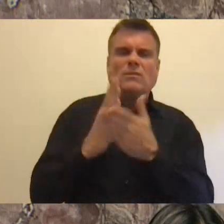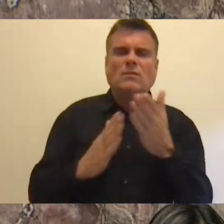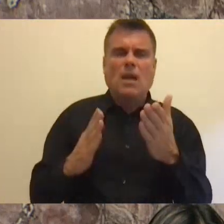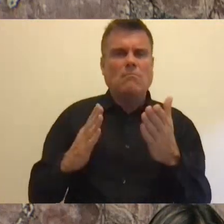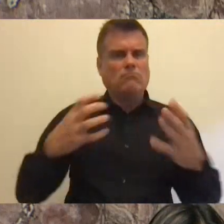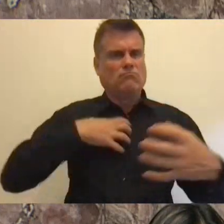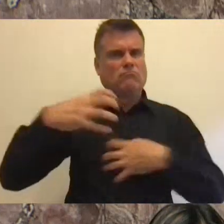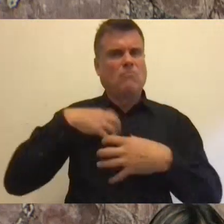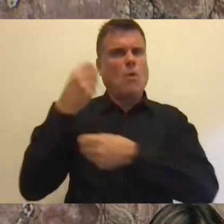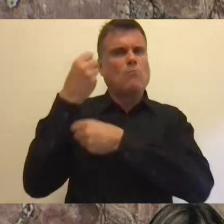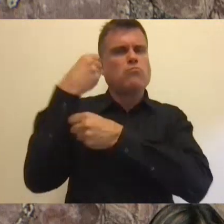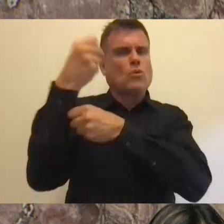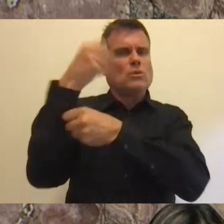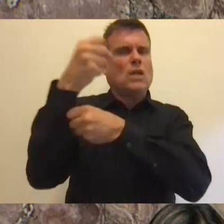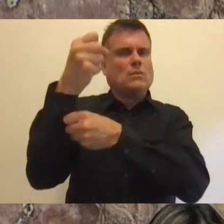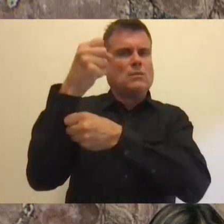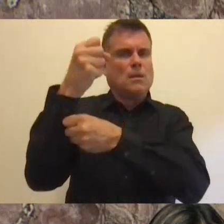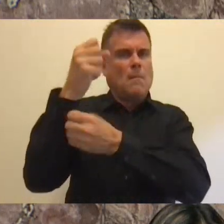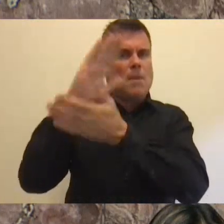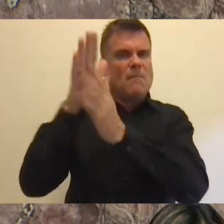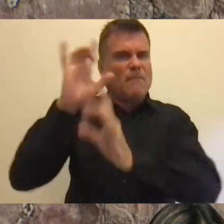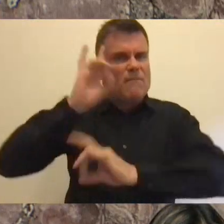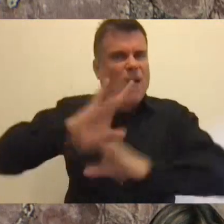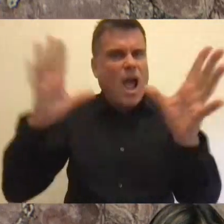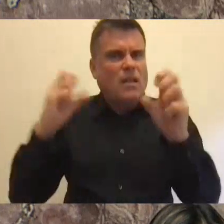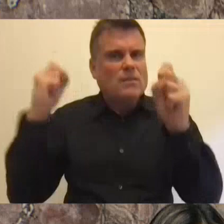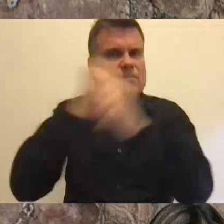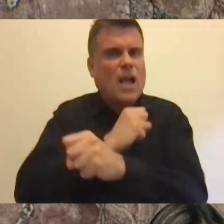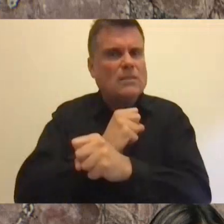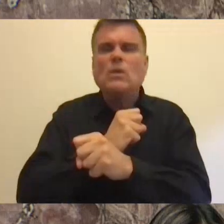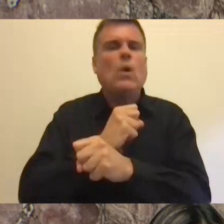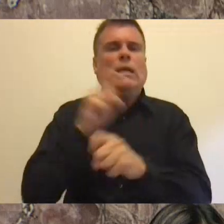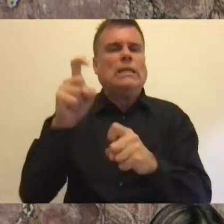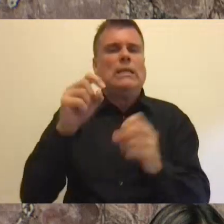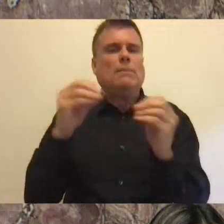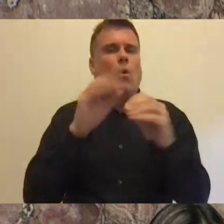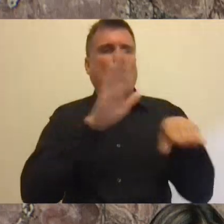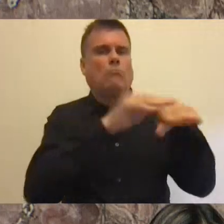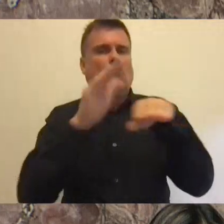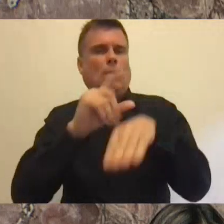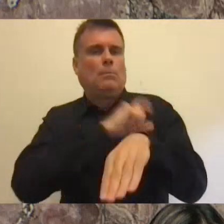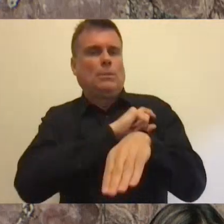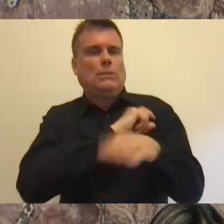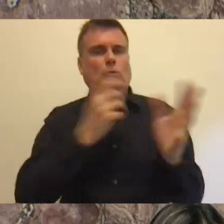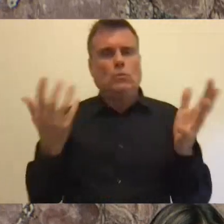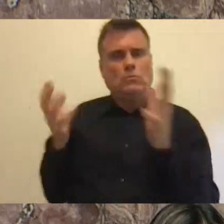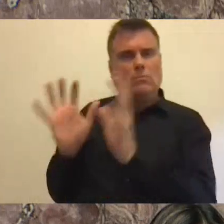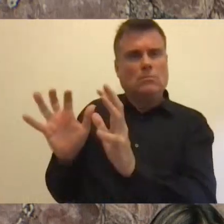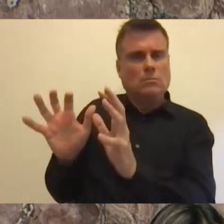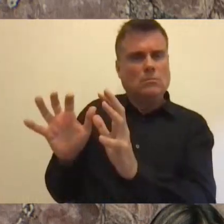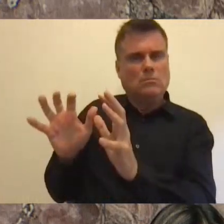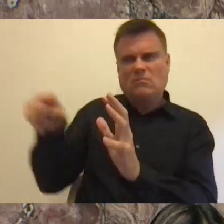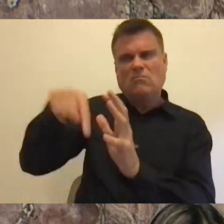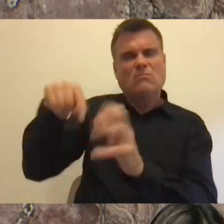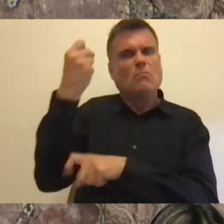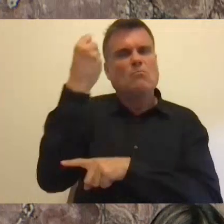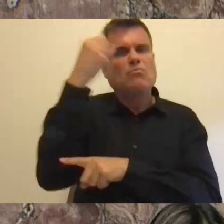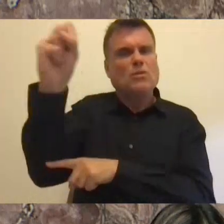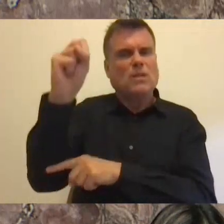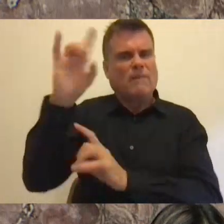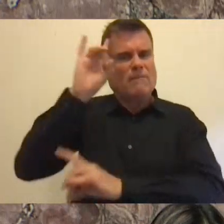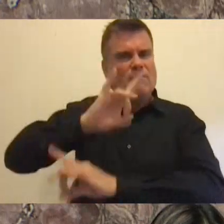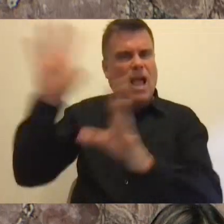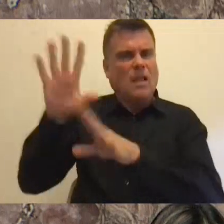are obeying the laws and the standards in the province in the province of British Columbia and Canada, and at the same